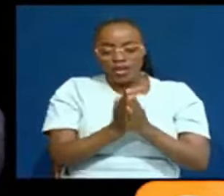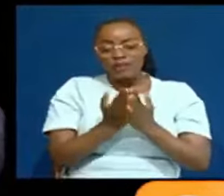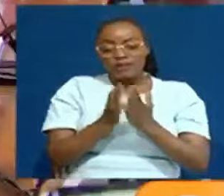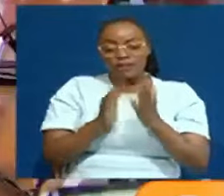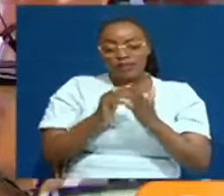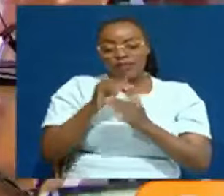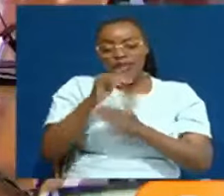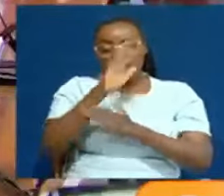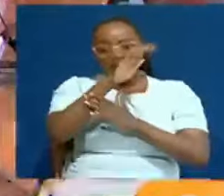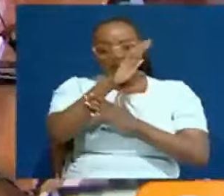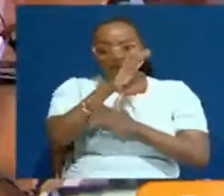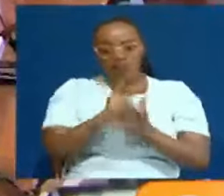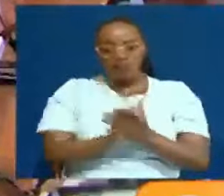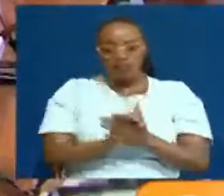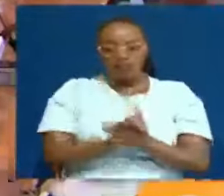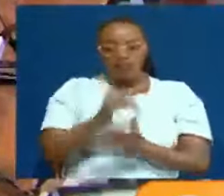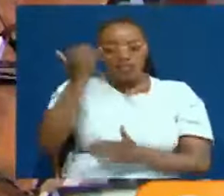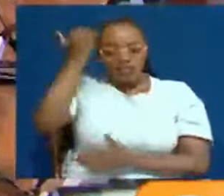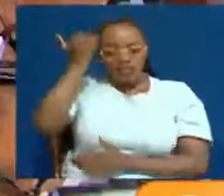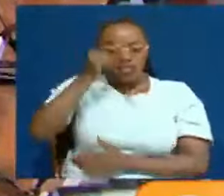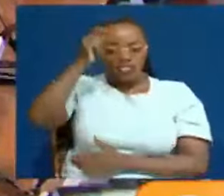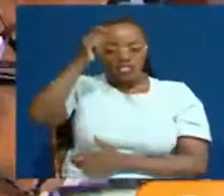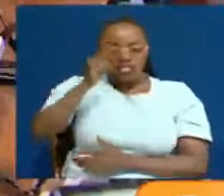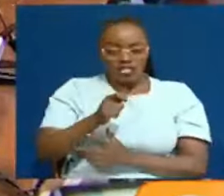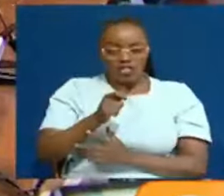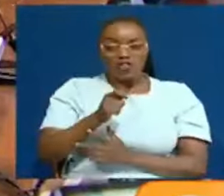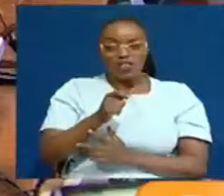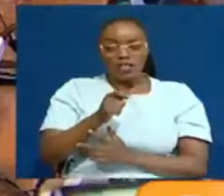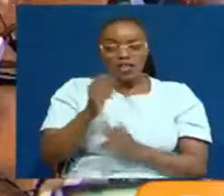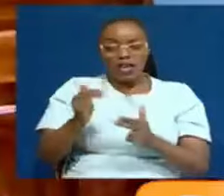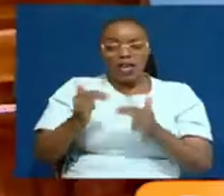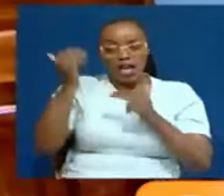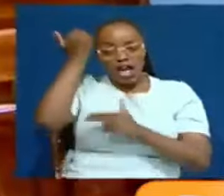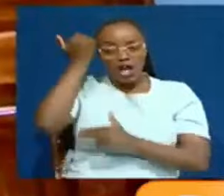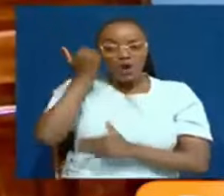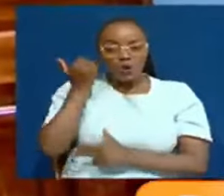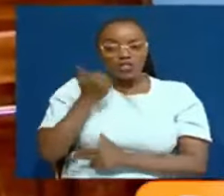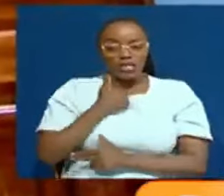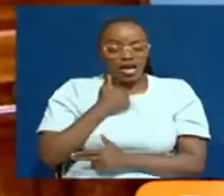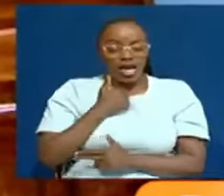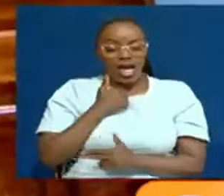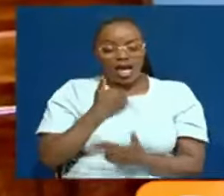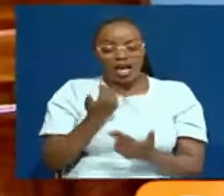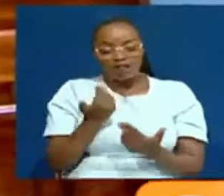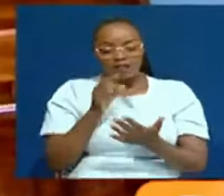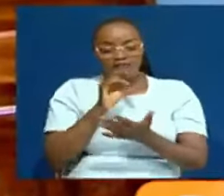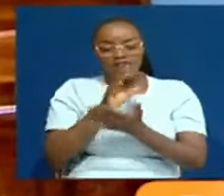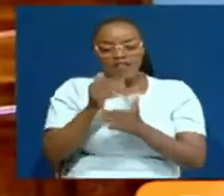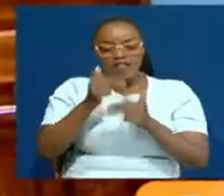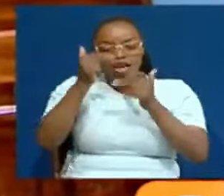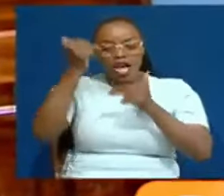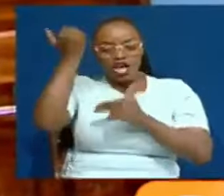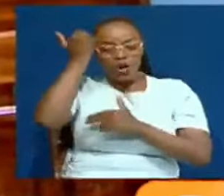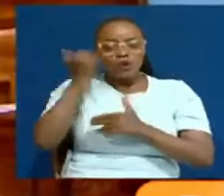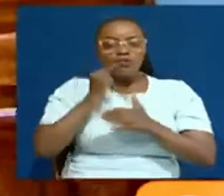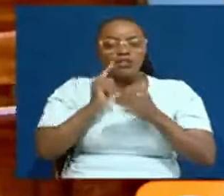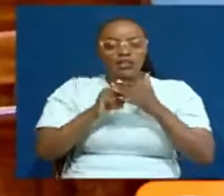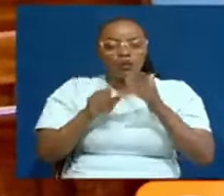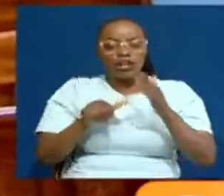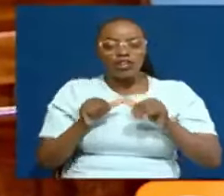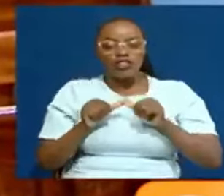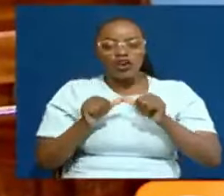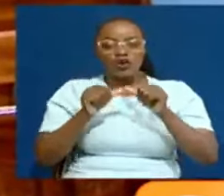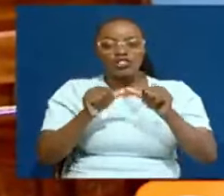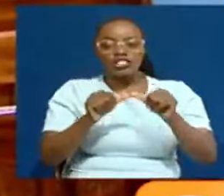afternoon. The three-judge bench of the Constitutional and Human Rights Division of the High Court says it continues